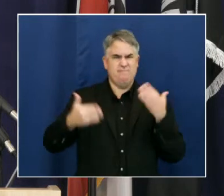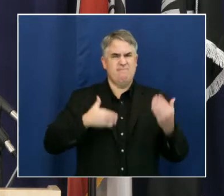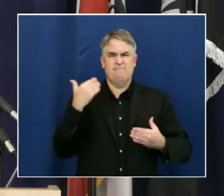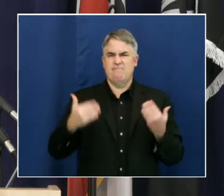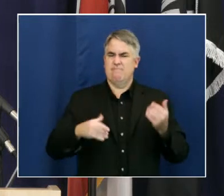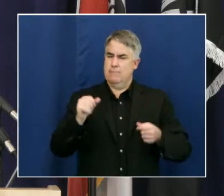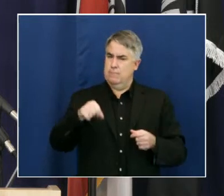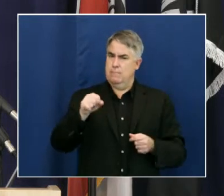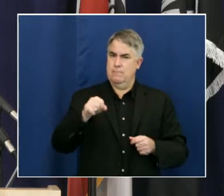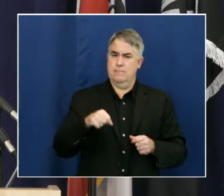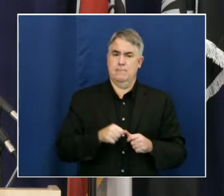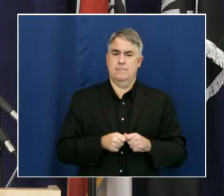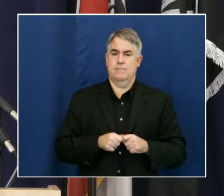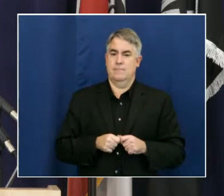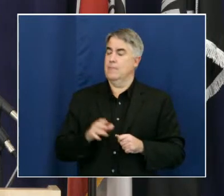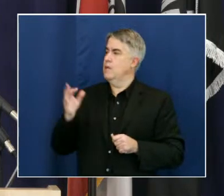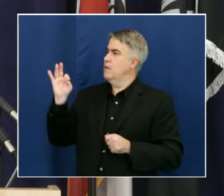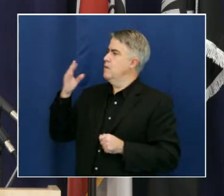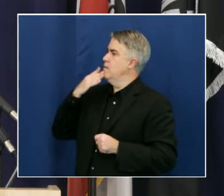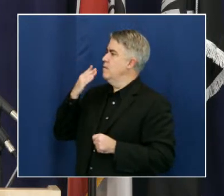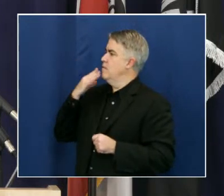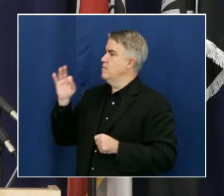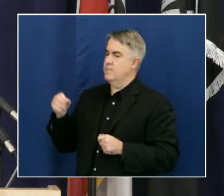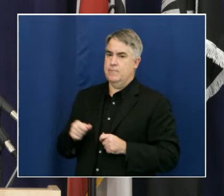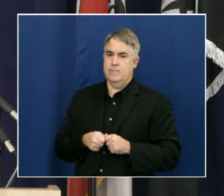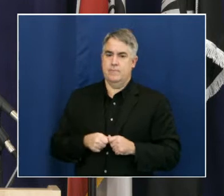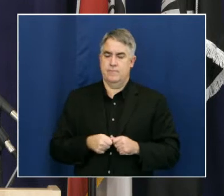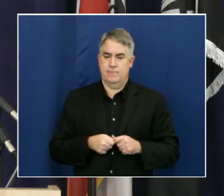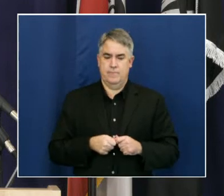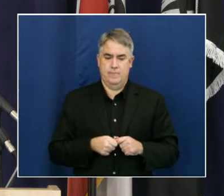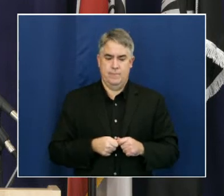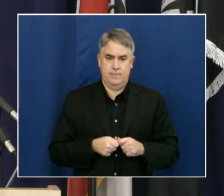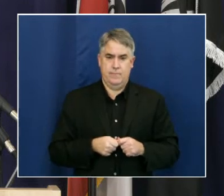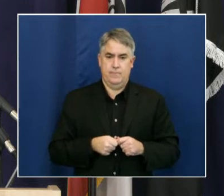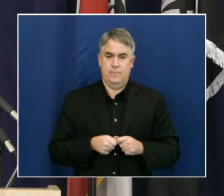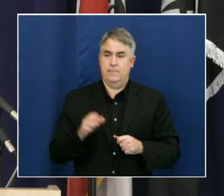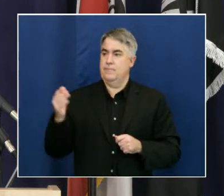Okay, great. Thank you so much. You. No follow-up for Thank me. you. Next question.